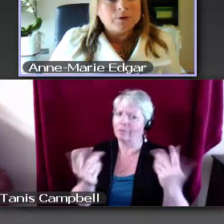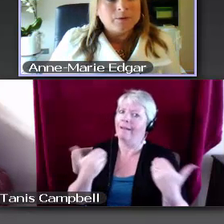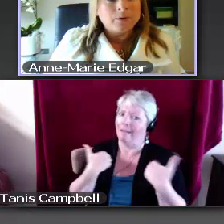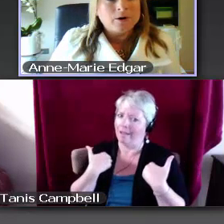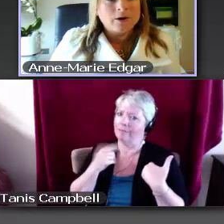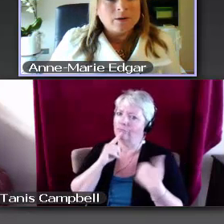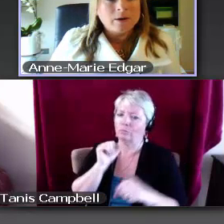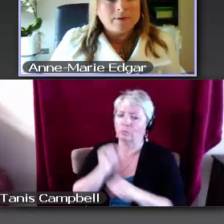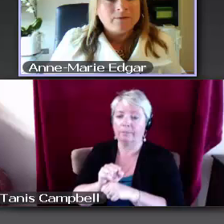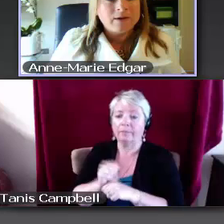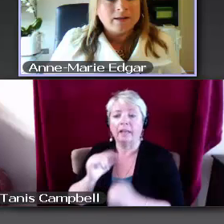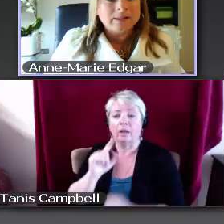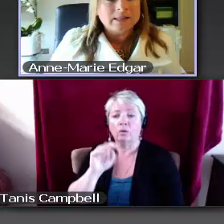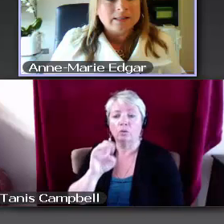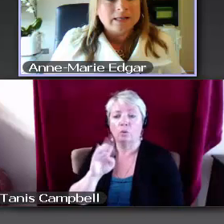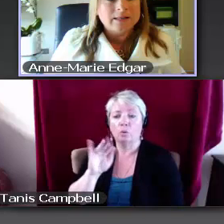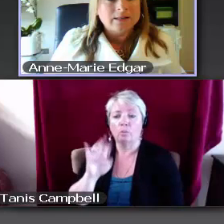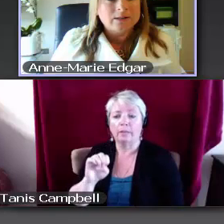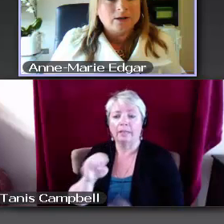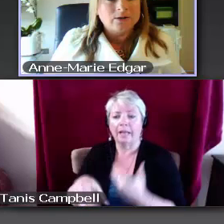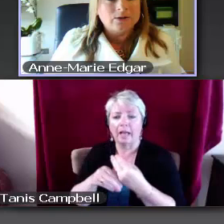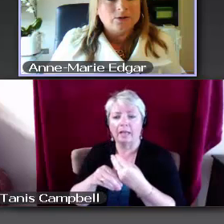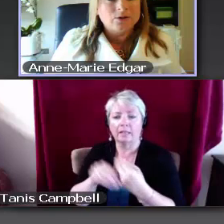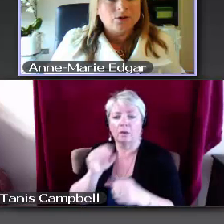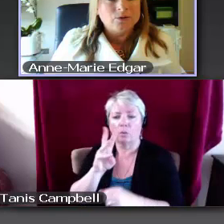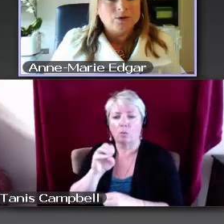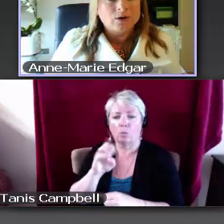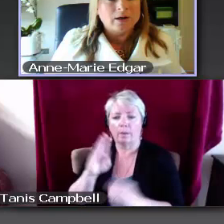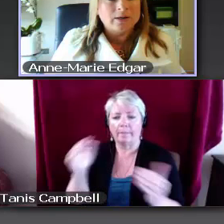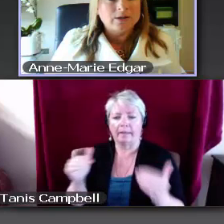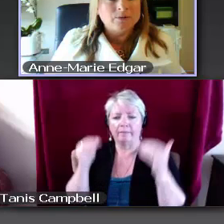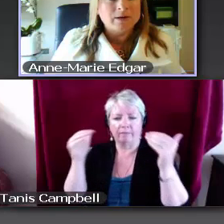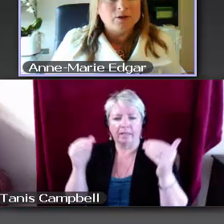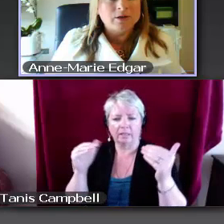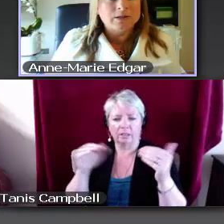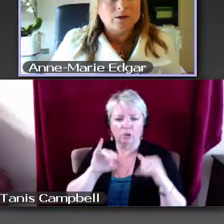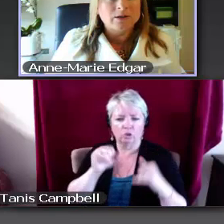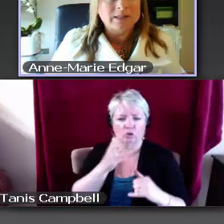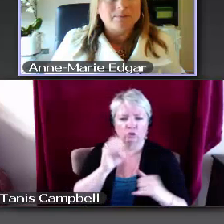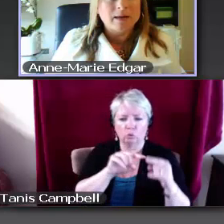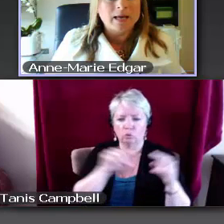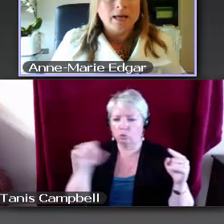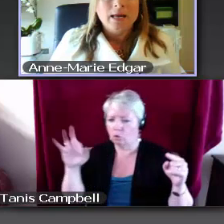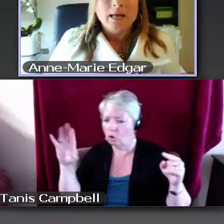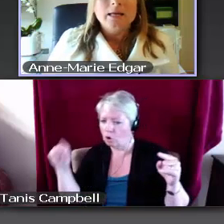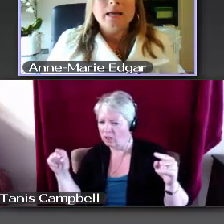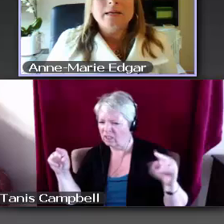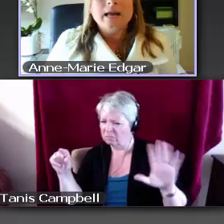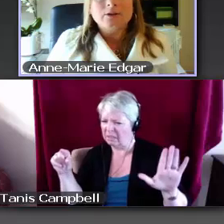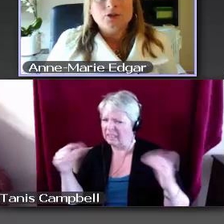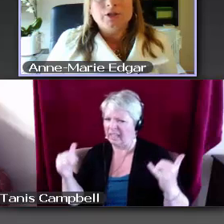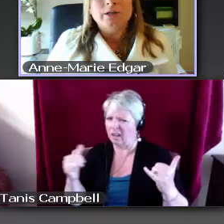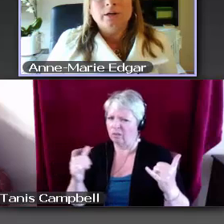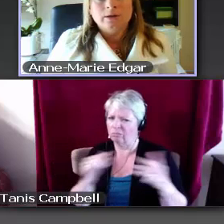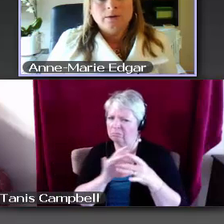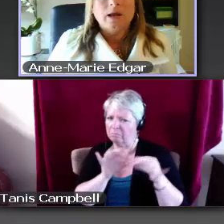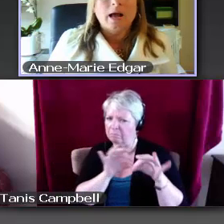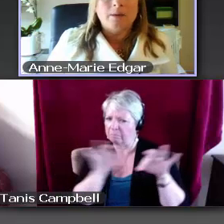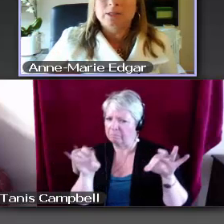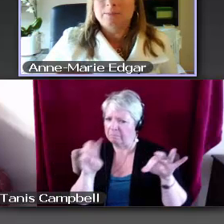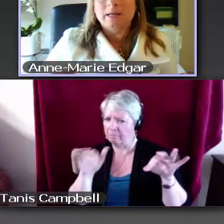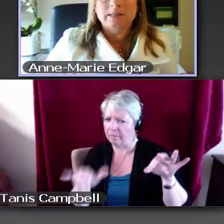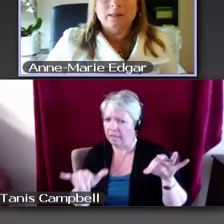Toby's wondering regarding Web Advanced, it says it starts June to August. You mentioned it starts in May. Yeah, next